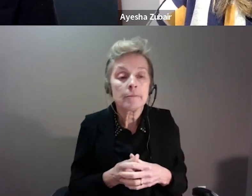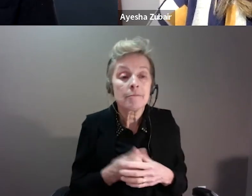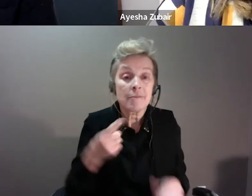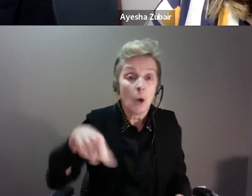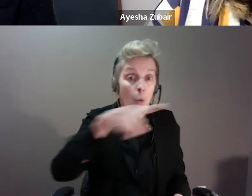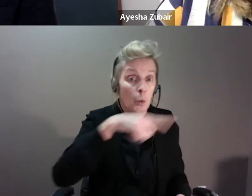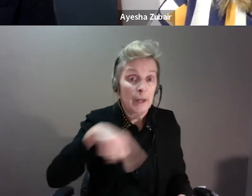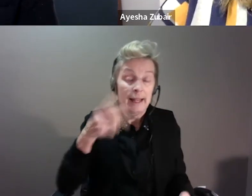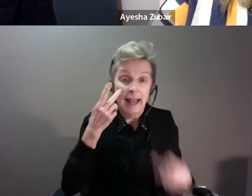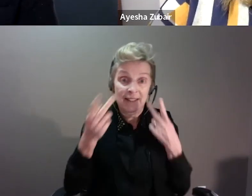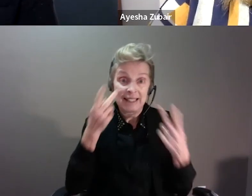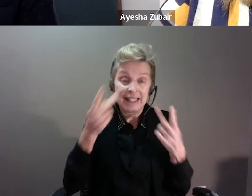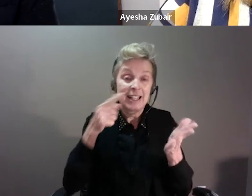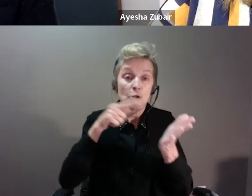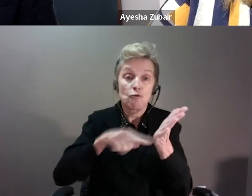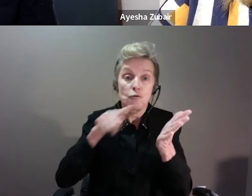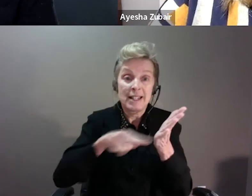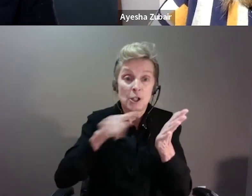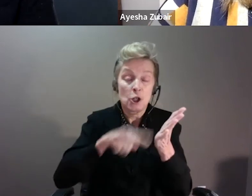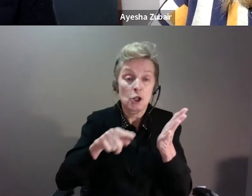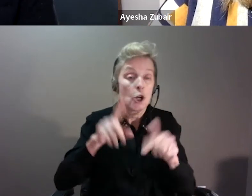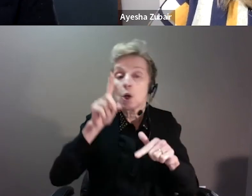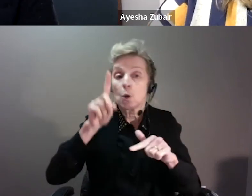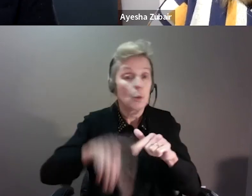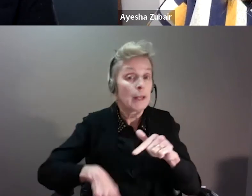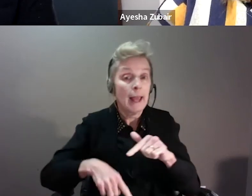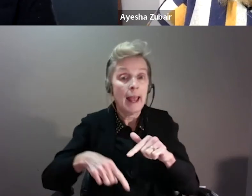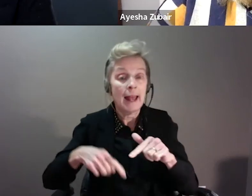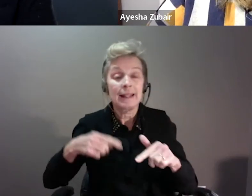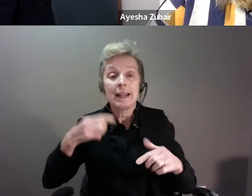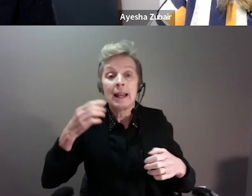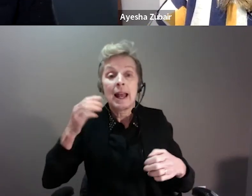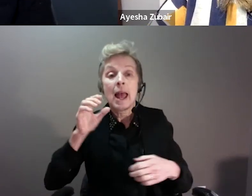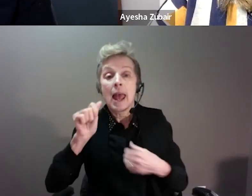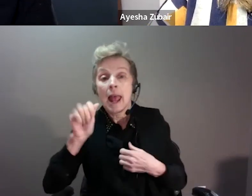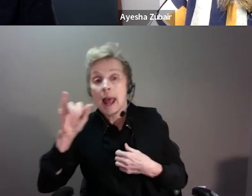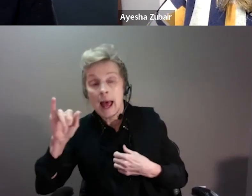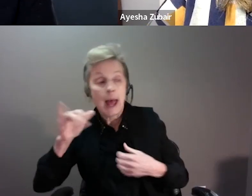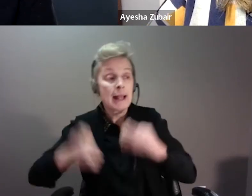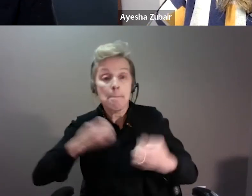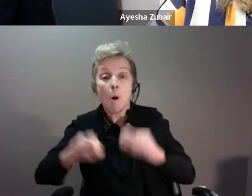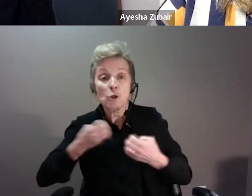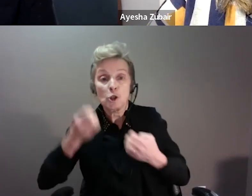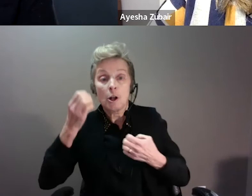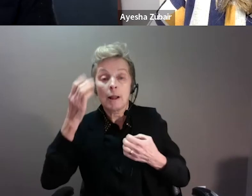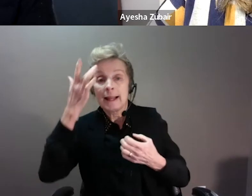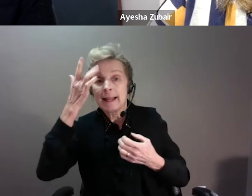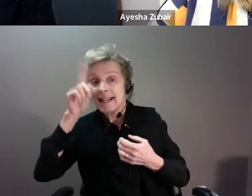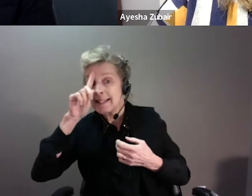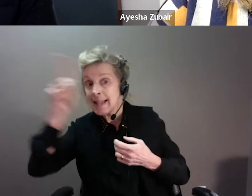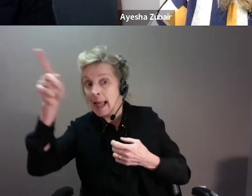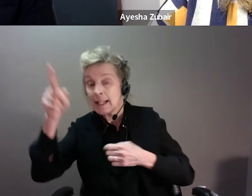we've seen the research pop up a lot. You can't automate the emotional intelligence or the lived experience of a person, and these skills